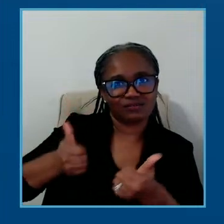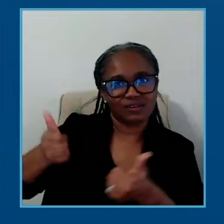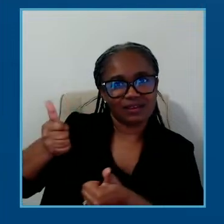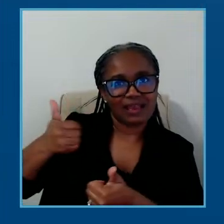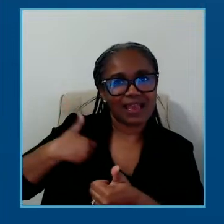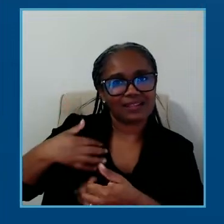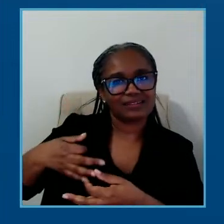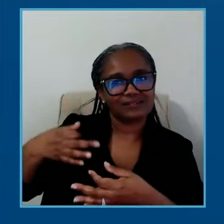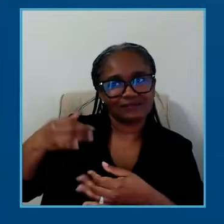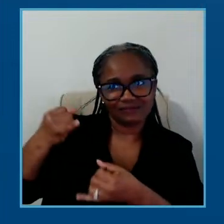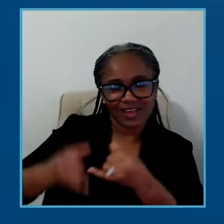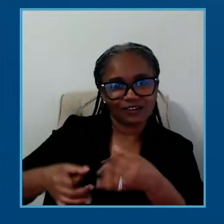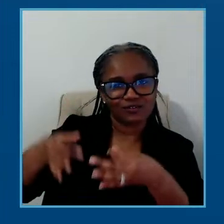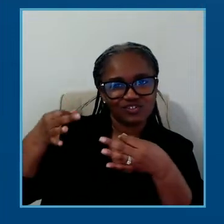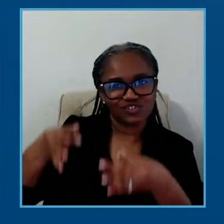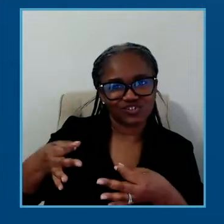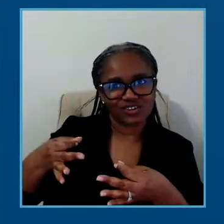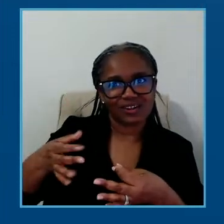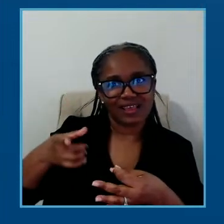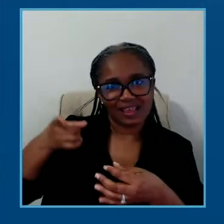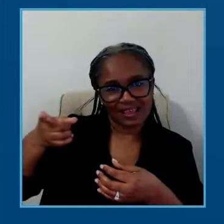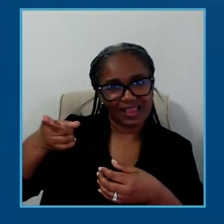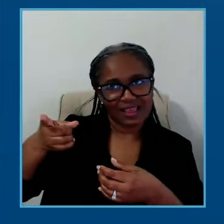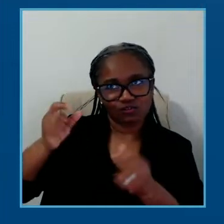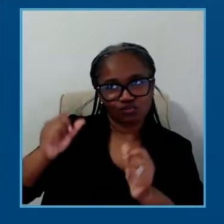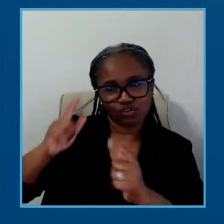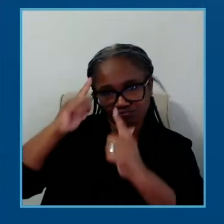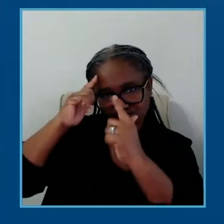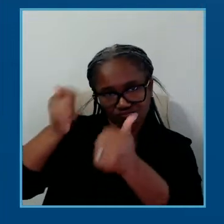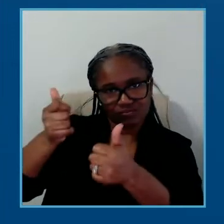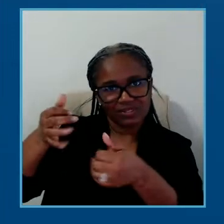in exactly the way that he chose to do so.